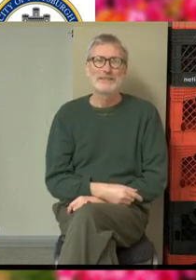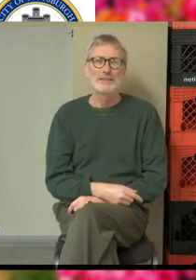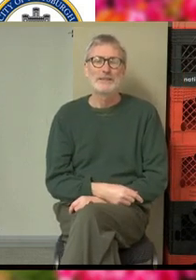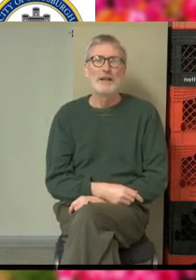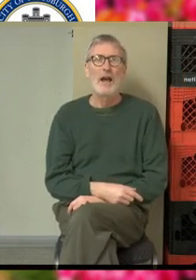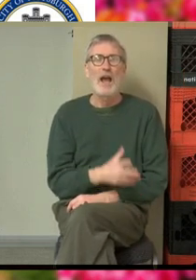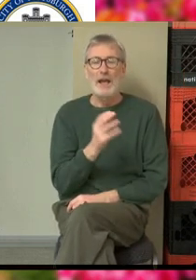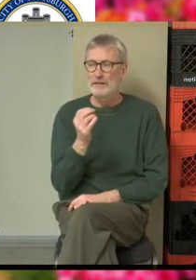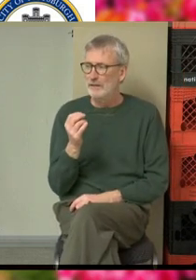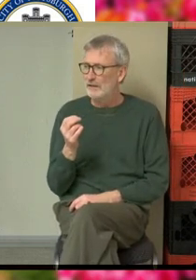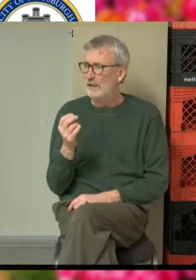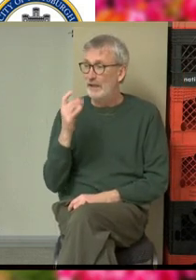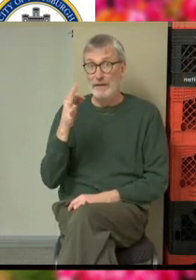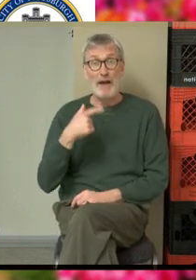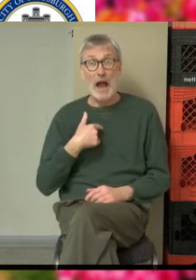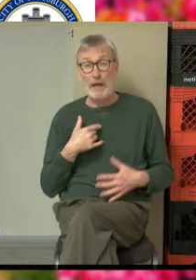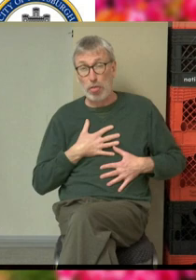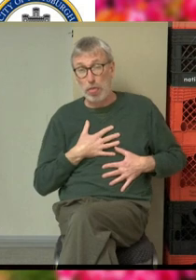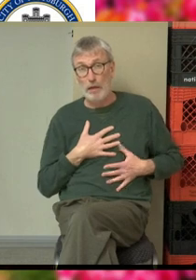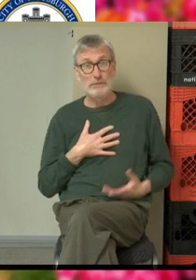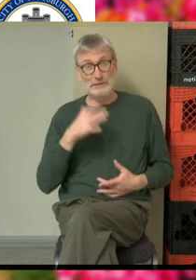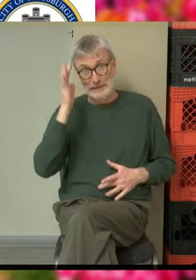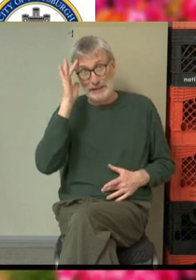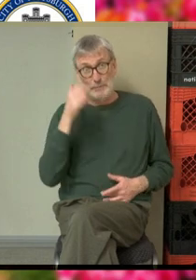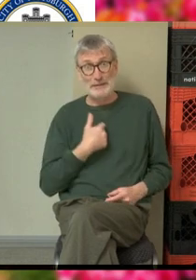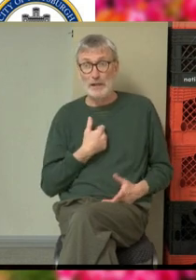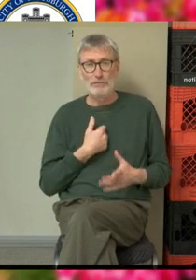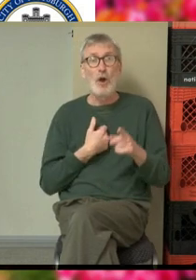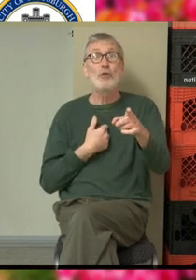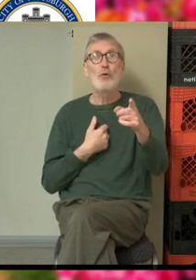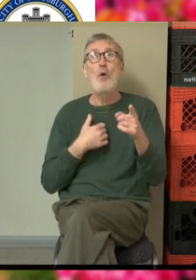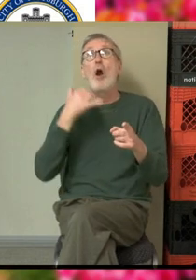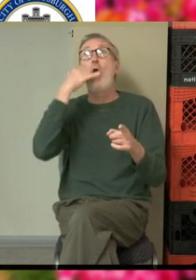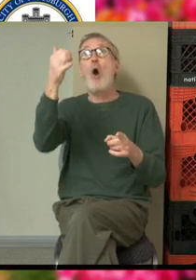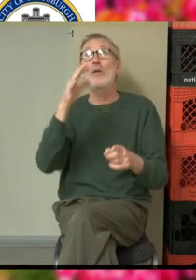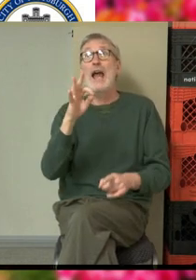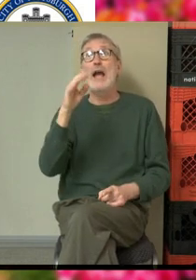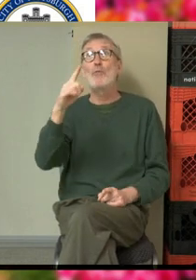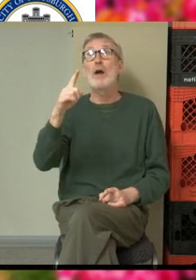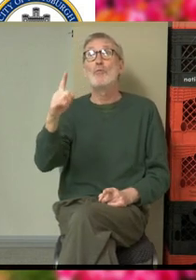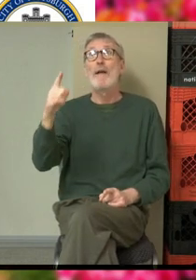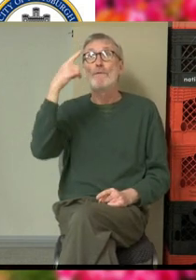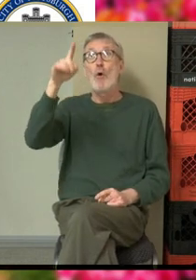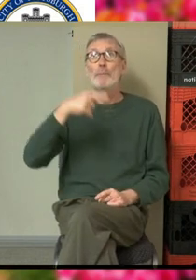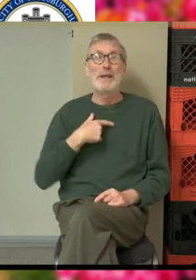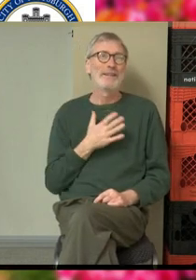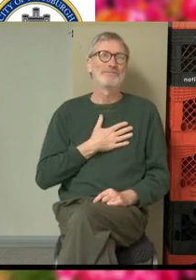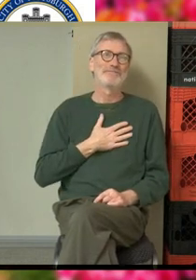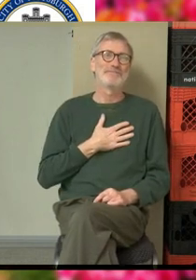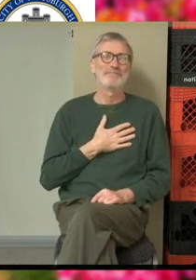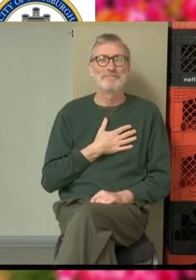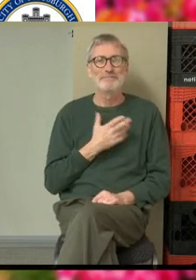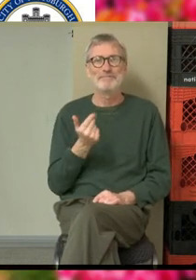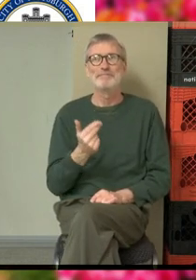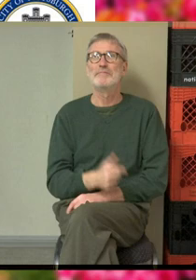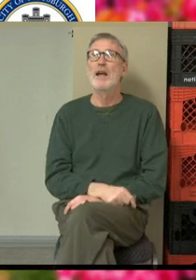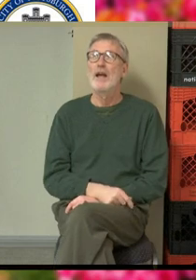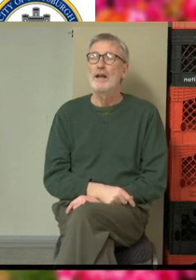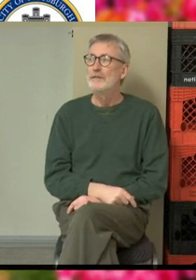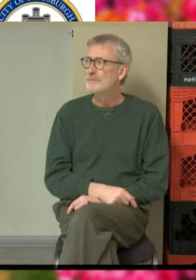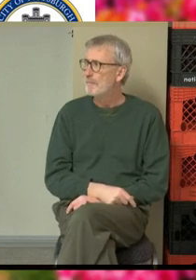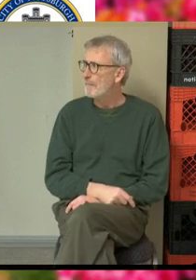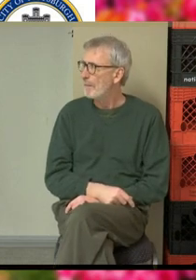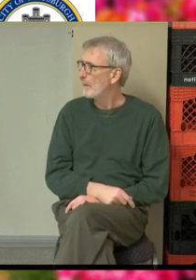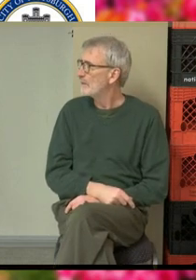then if I were to have a medical emergency, I'd hope one of you would call 911 on my behalf. All right, we'll go on. Just